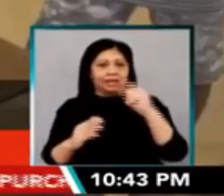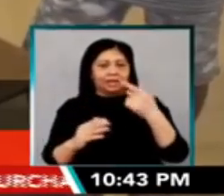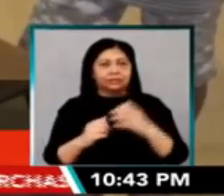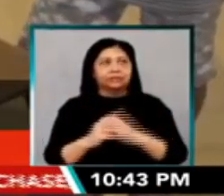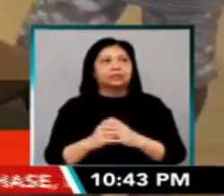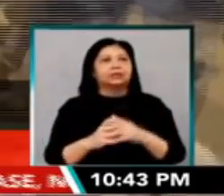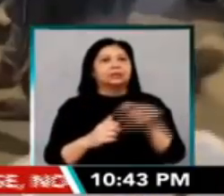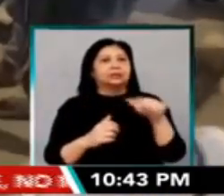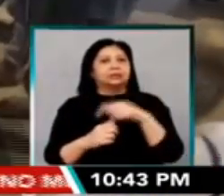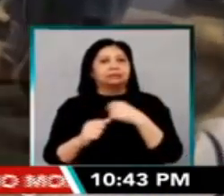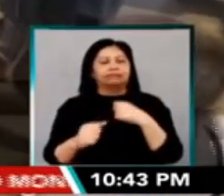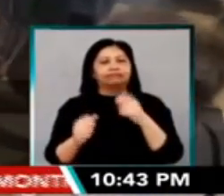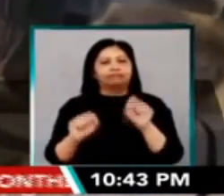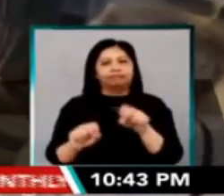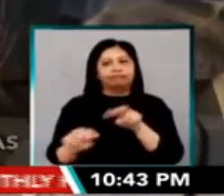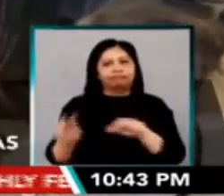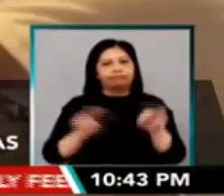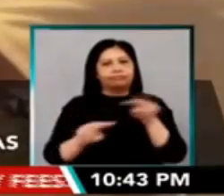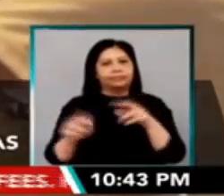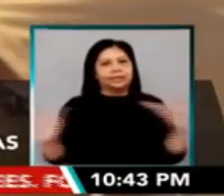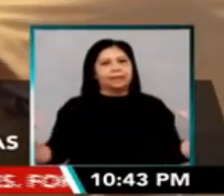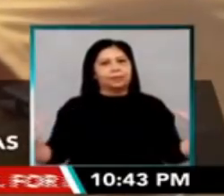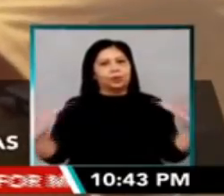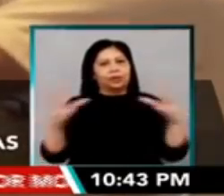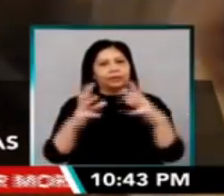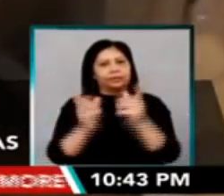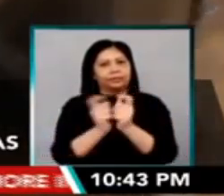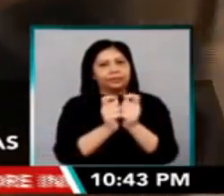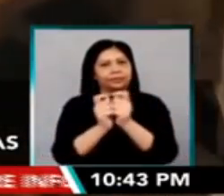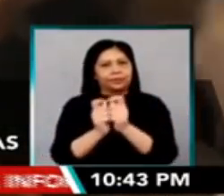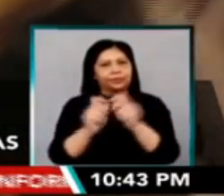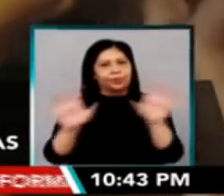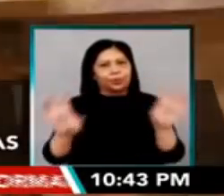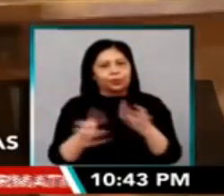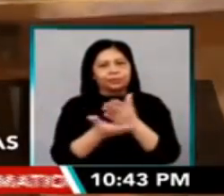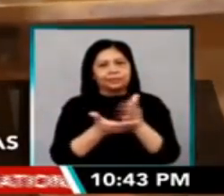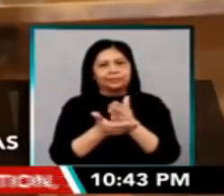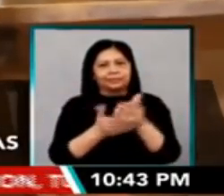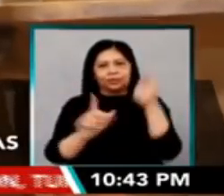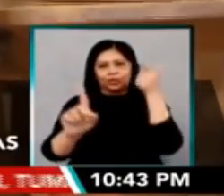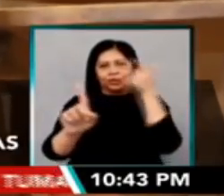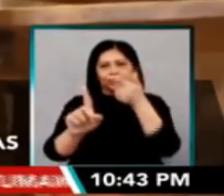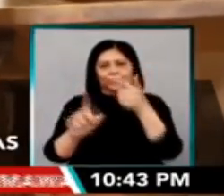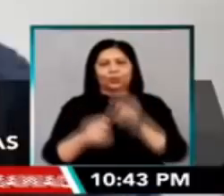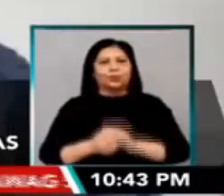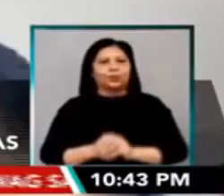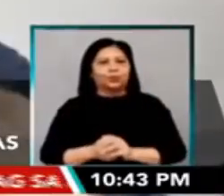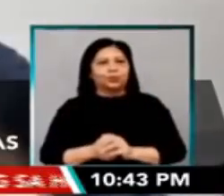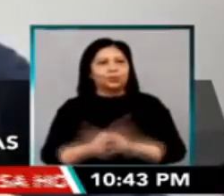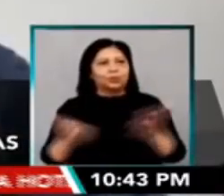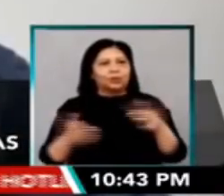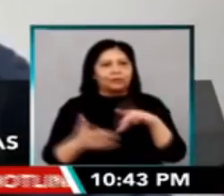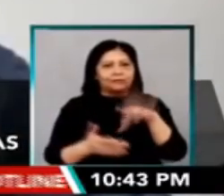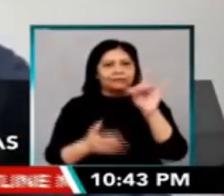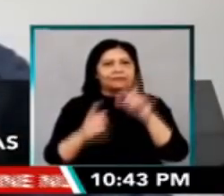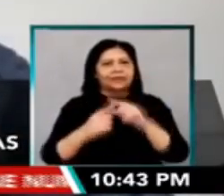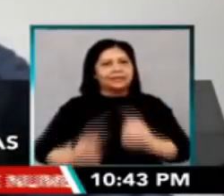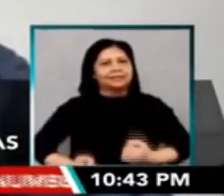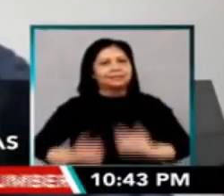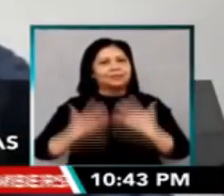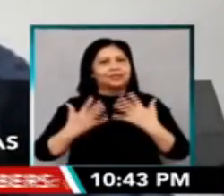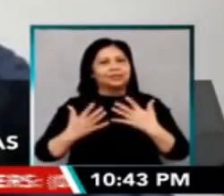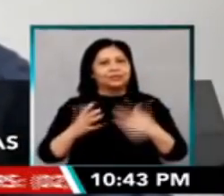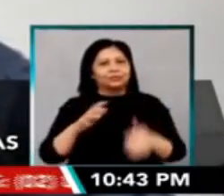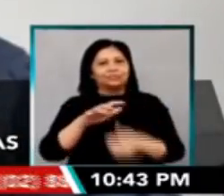to come together and to work towards a shared goal. And you very often find that these traditions, they emerge in the face of